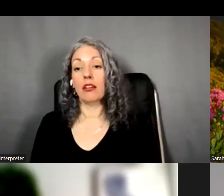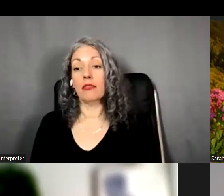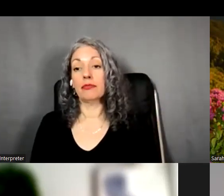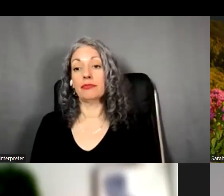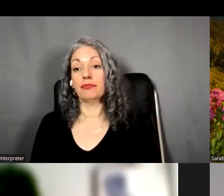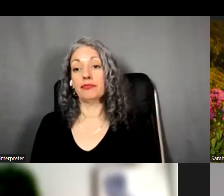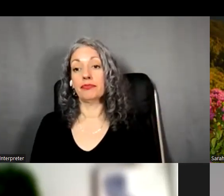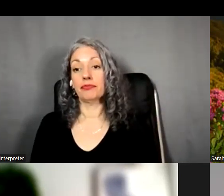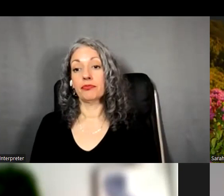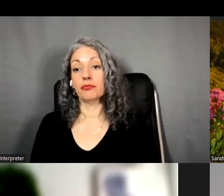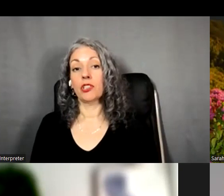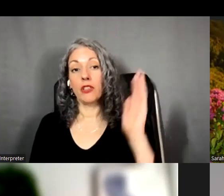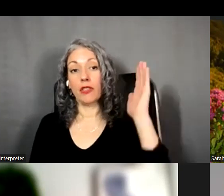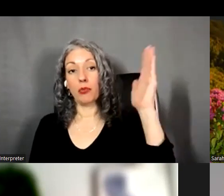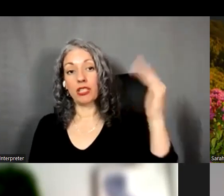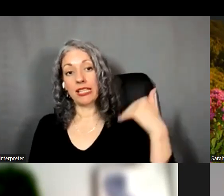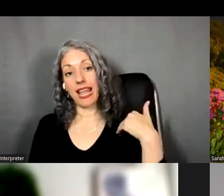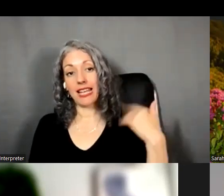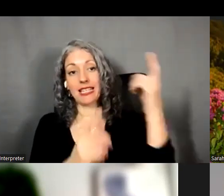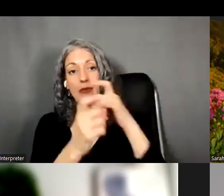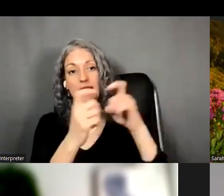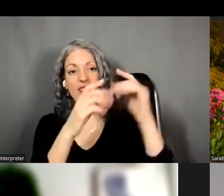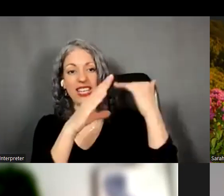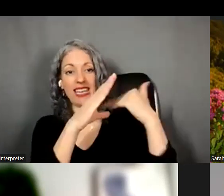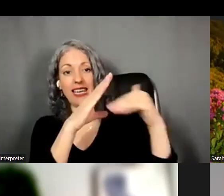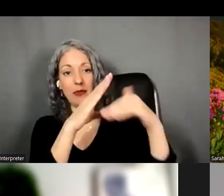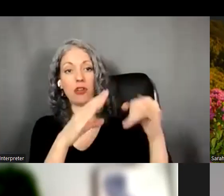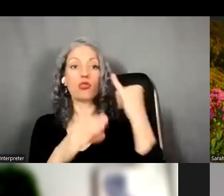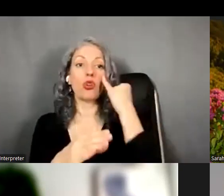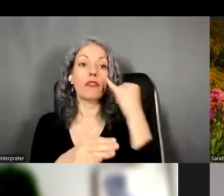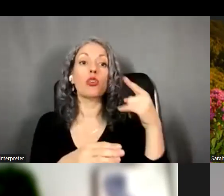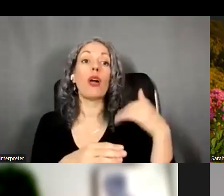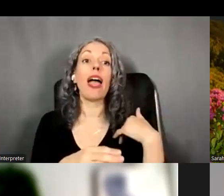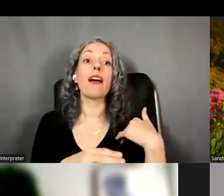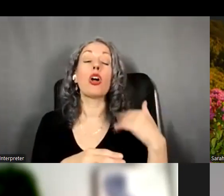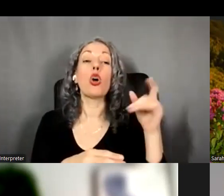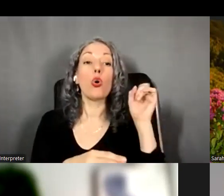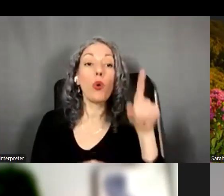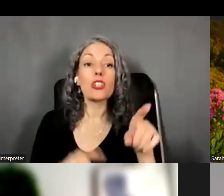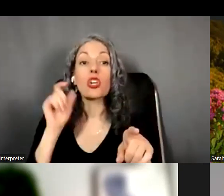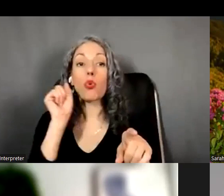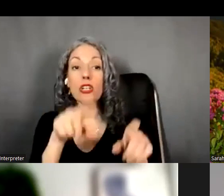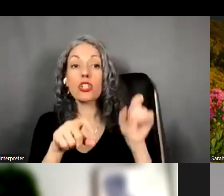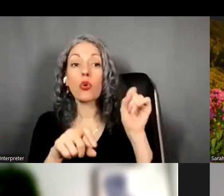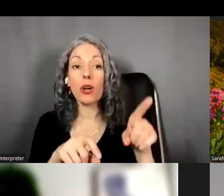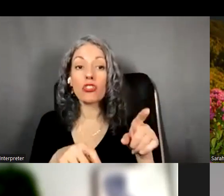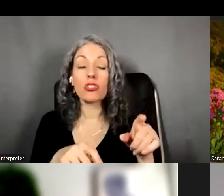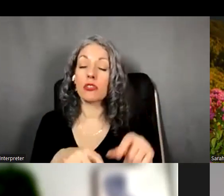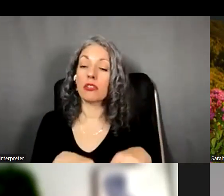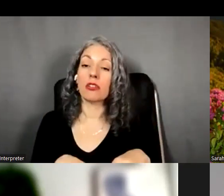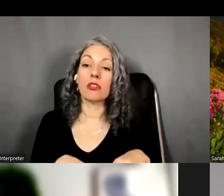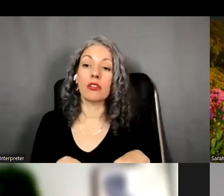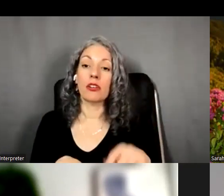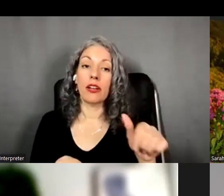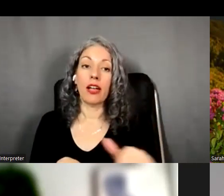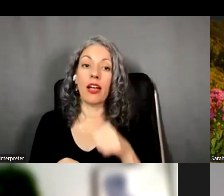the presentation had a specific email address. So if you have questions along the way, our third-party administrator, a couple of